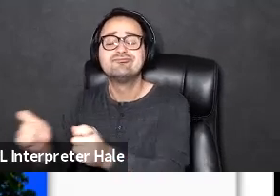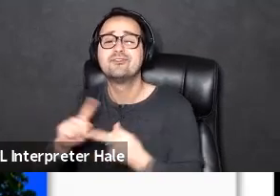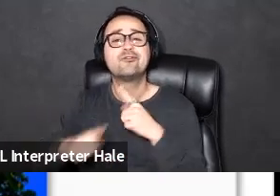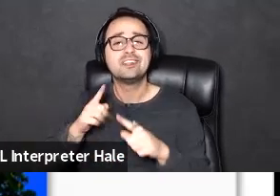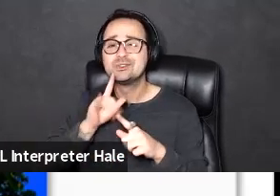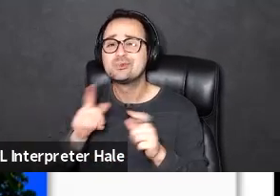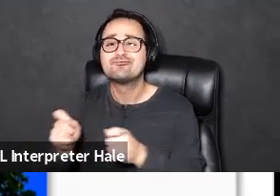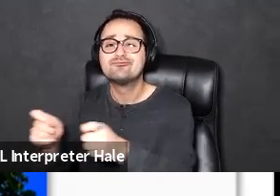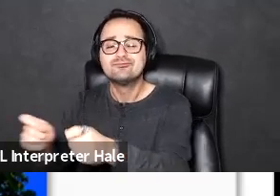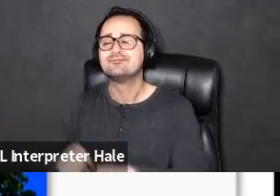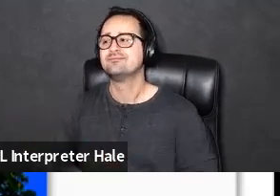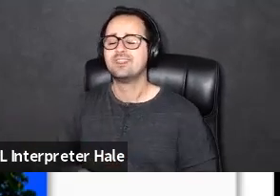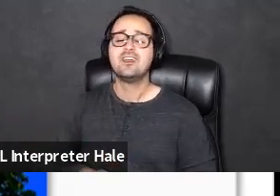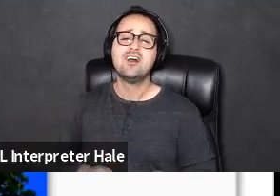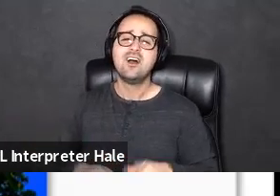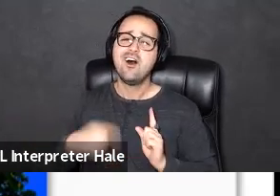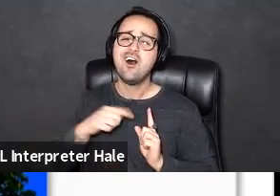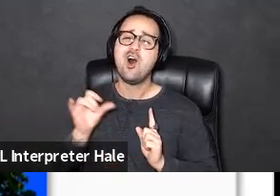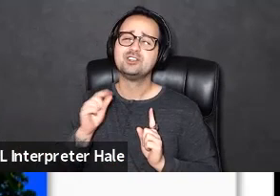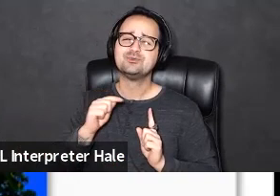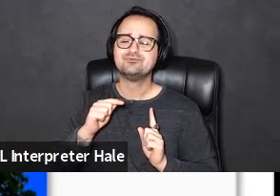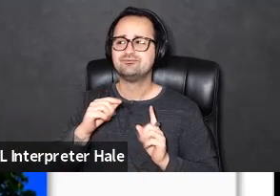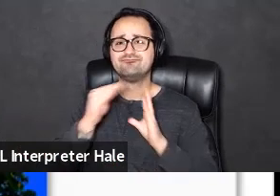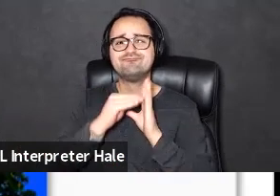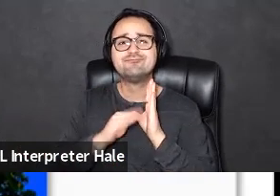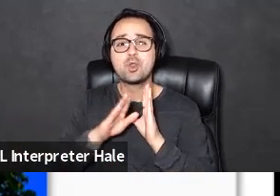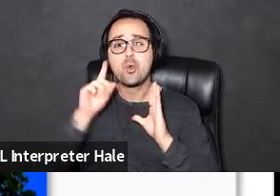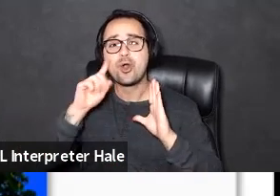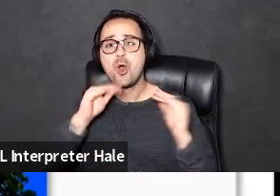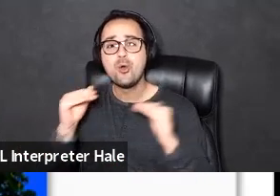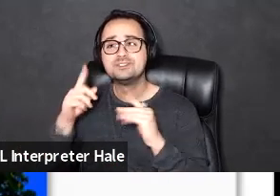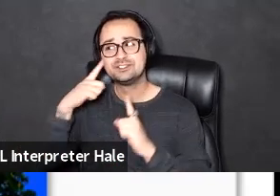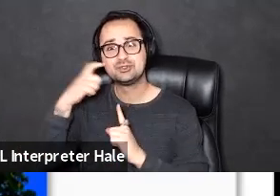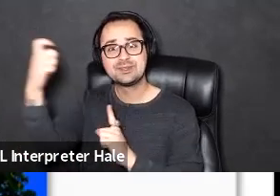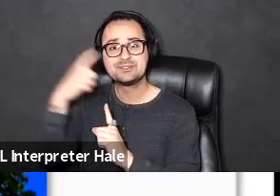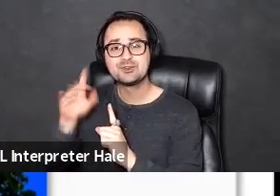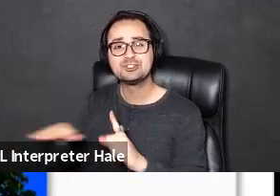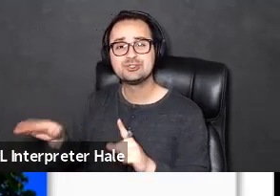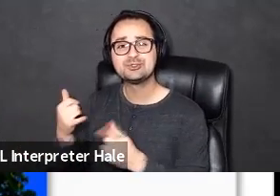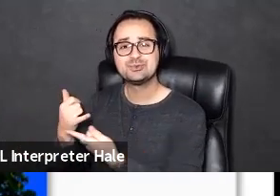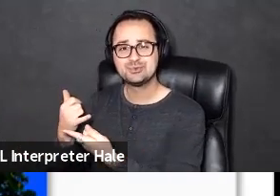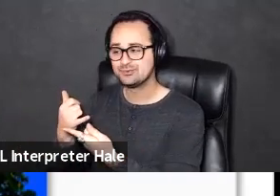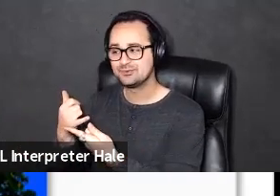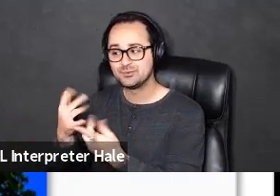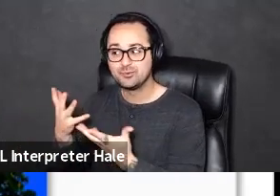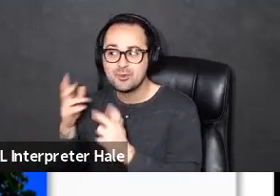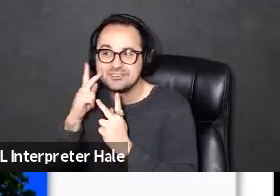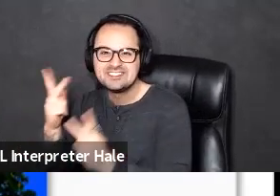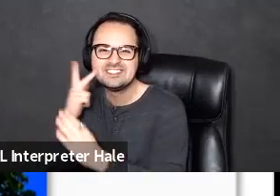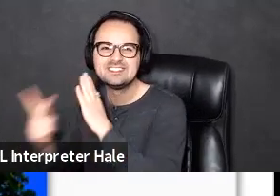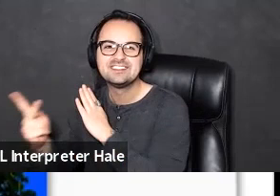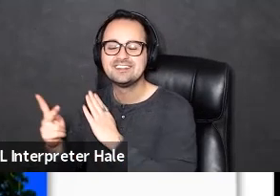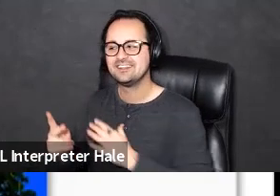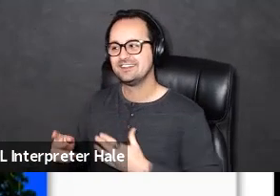change, all of those things. And it's also, you know, document your hopes and dreams for your child as well. You know, what do you want to see them aspire to? What are the goals you